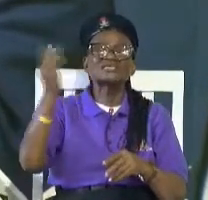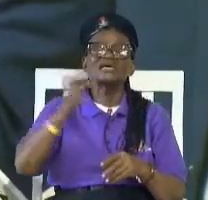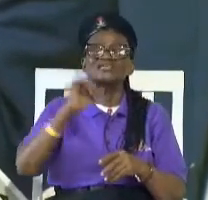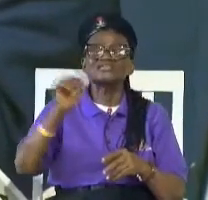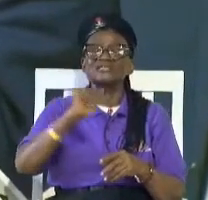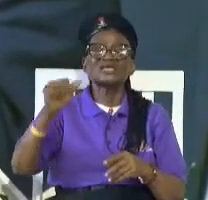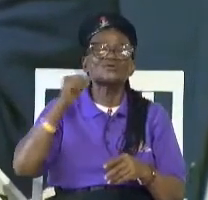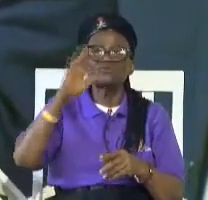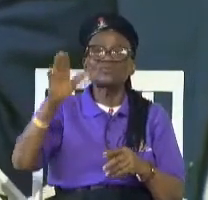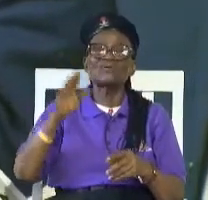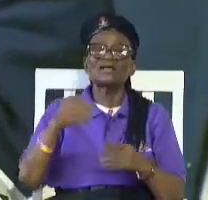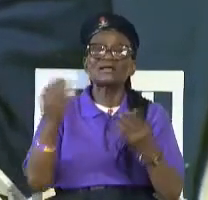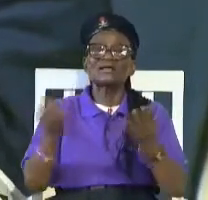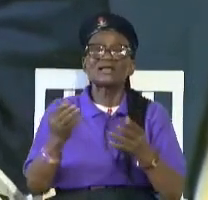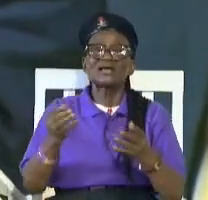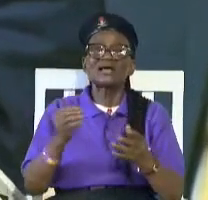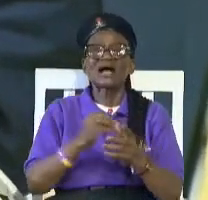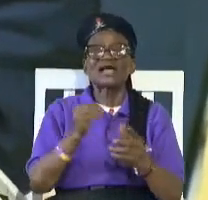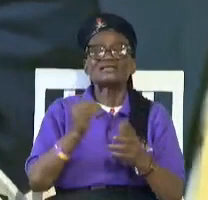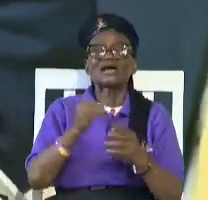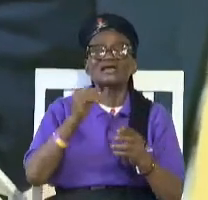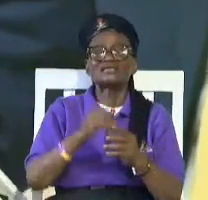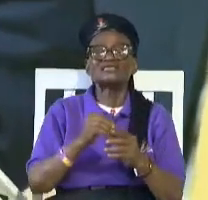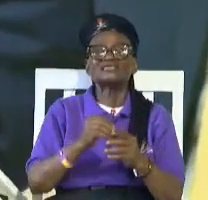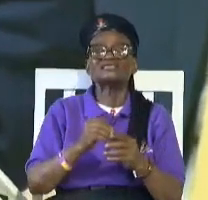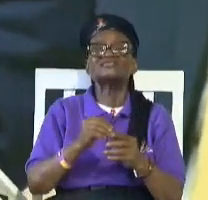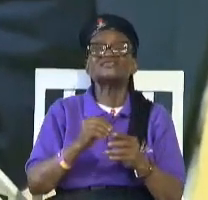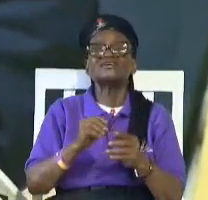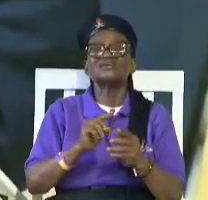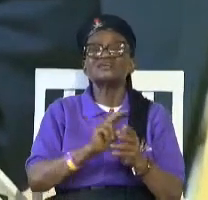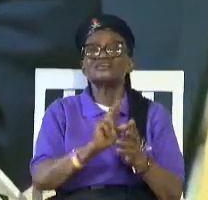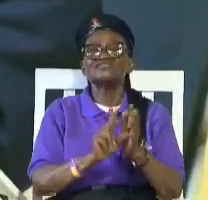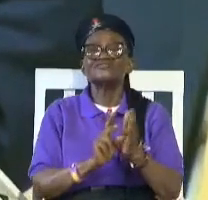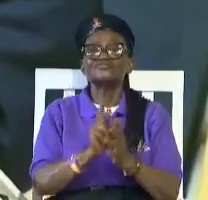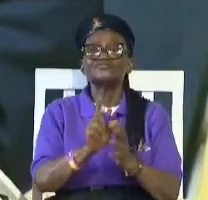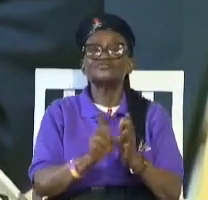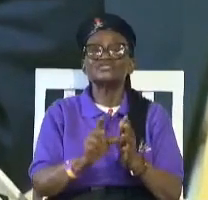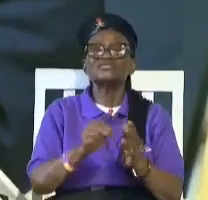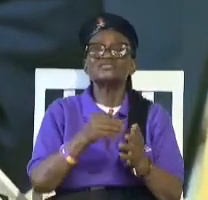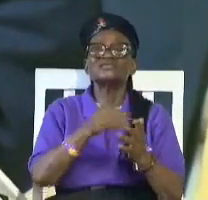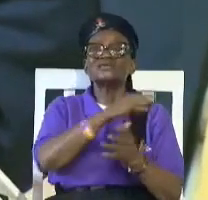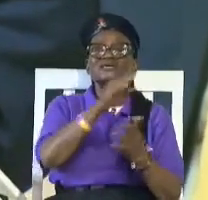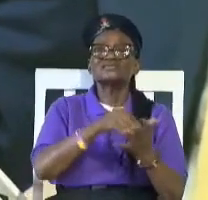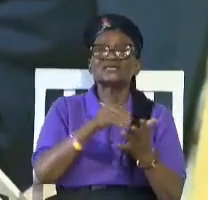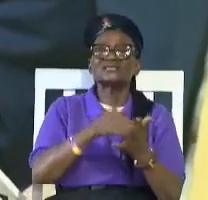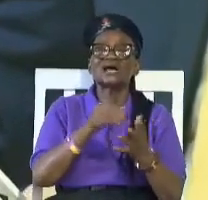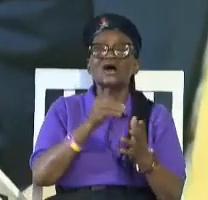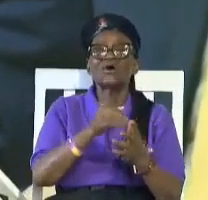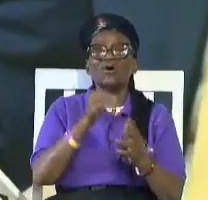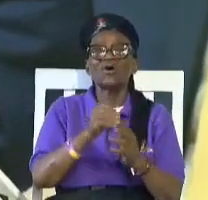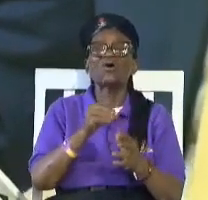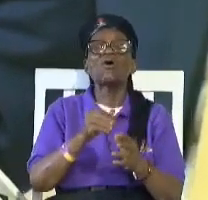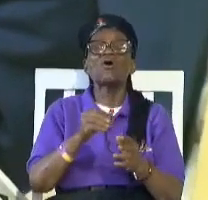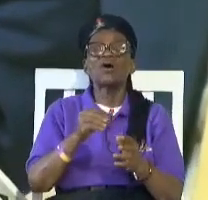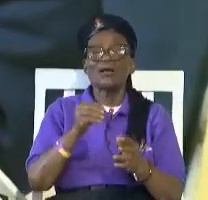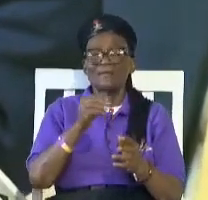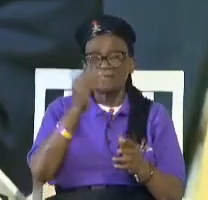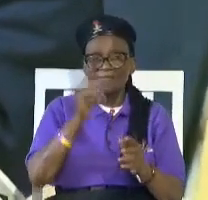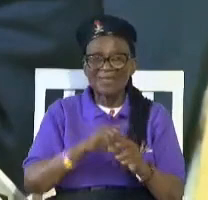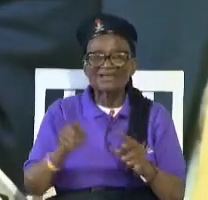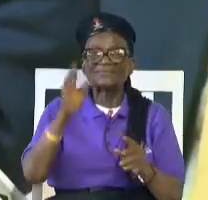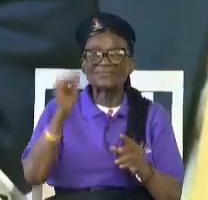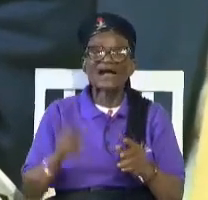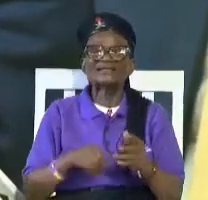she's at the viewing center or right here in the camp. But by this same time next year, you shall be dancing to the